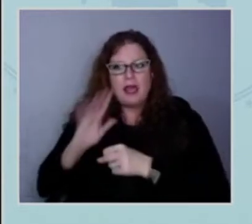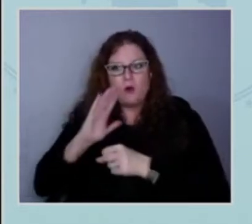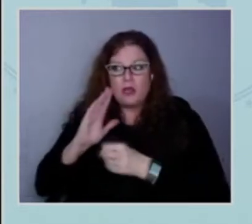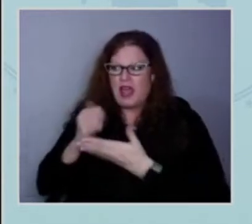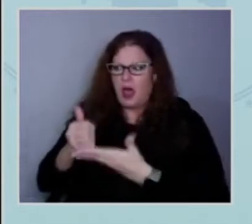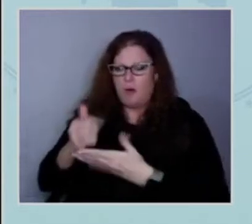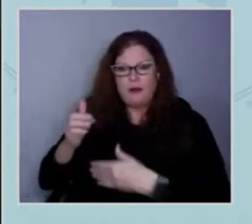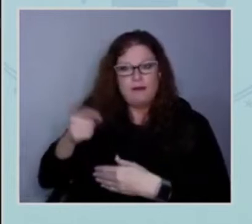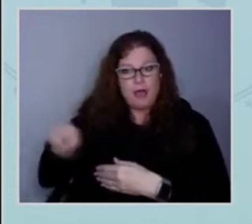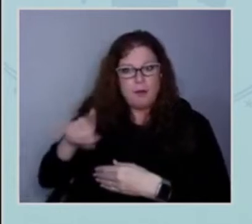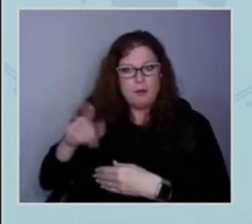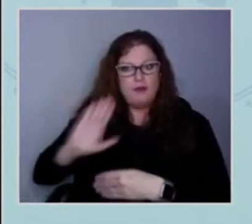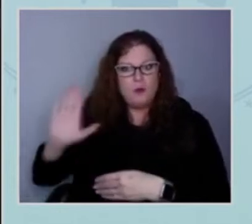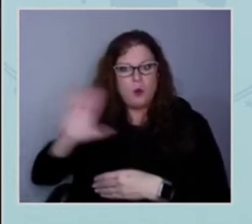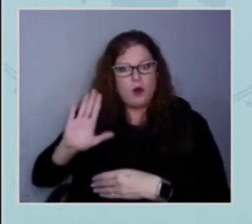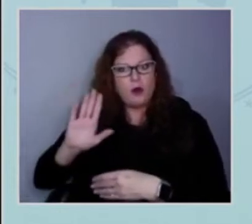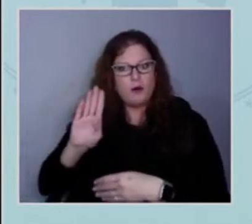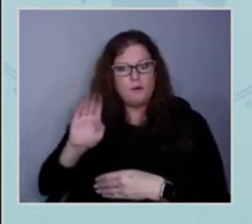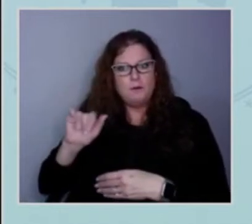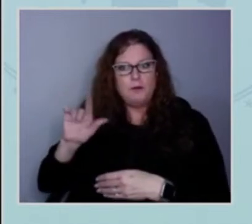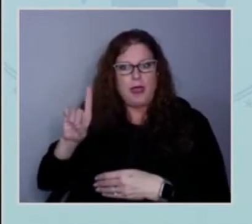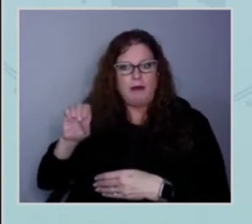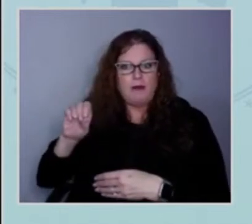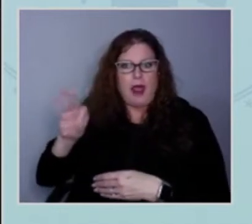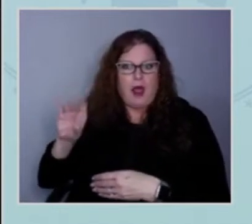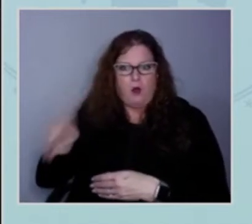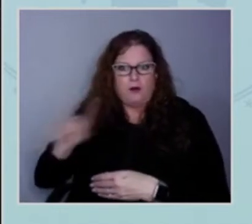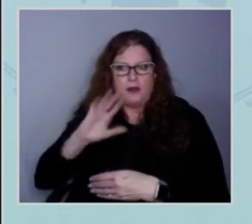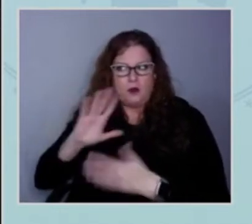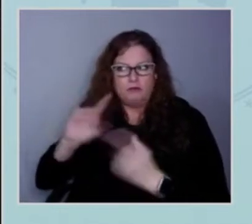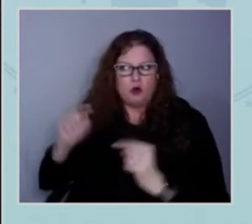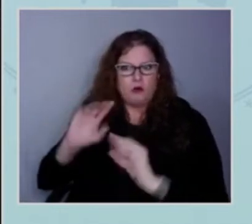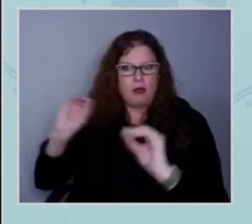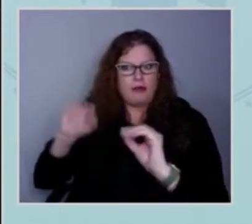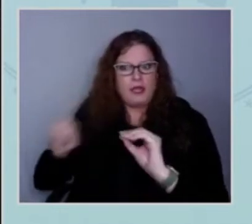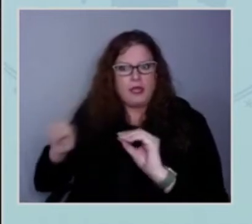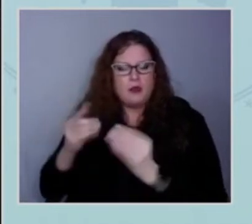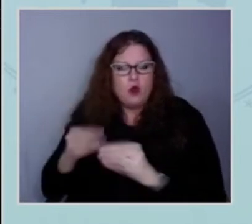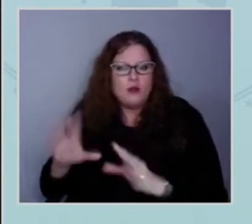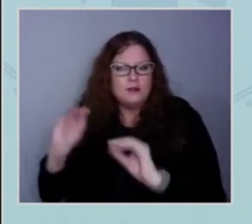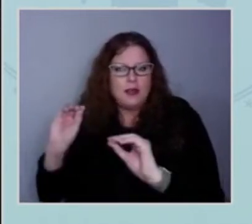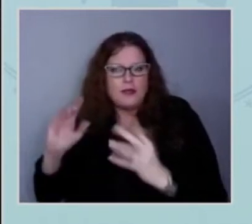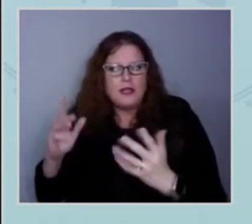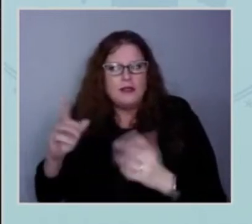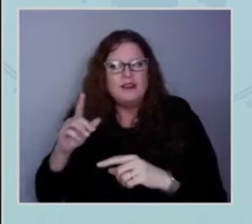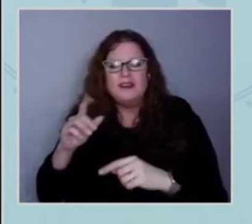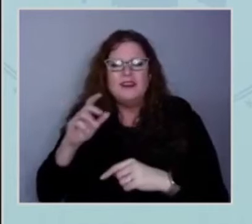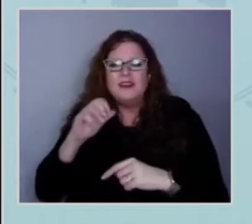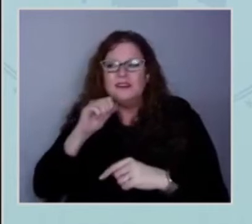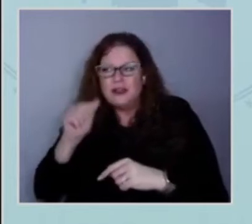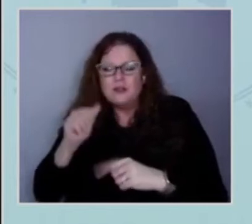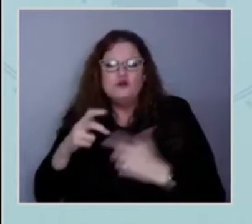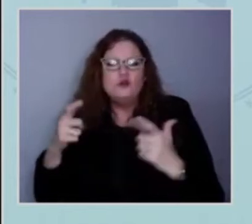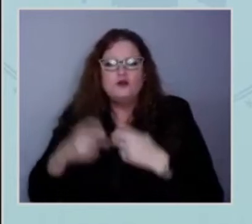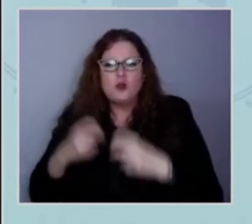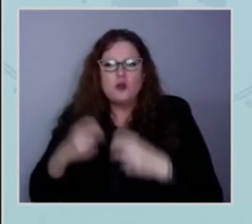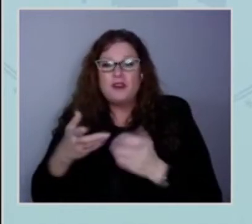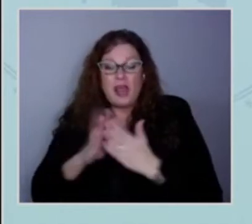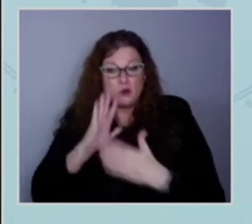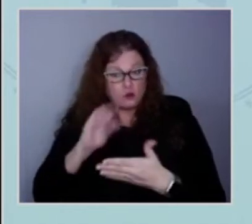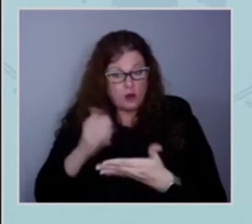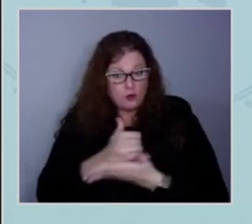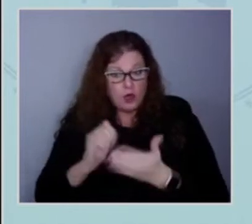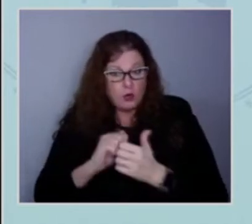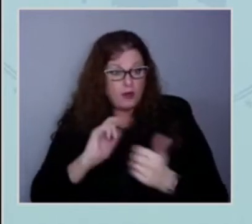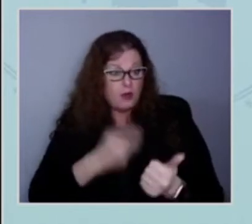weren't liable for any of this money, they were getting it. We bailed them out in the past, you know, they were being held harmless. It was too